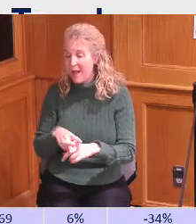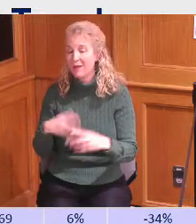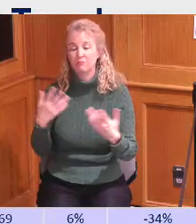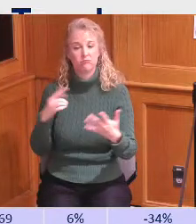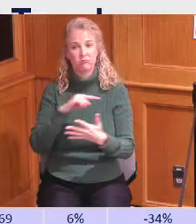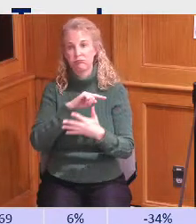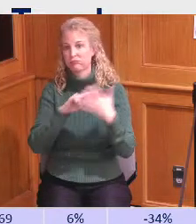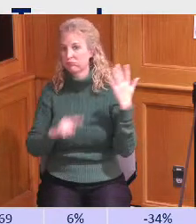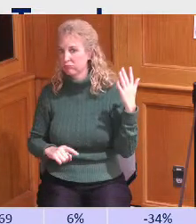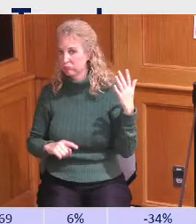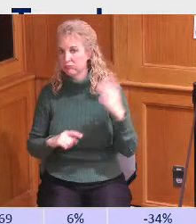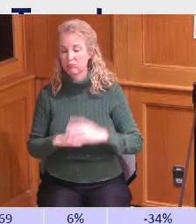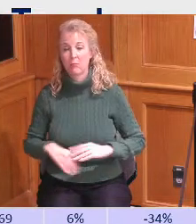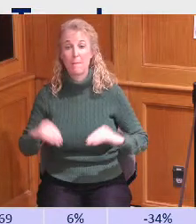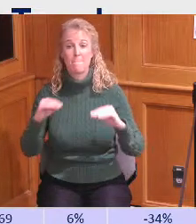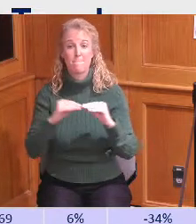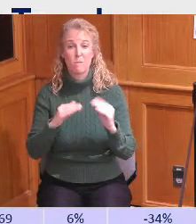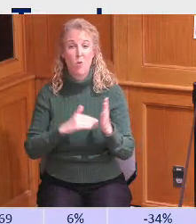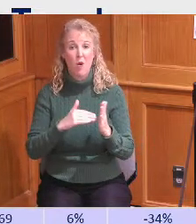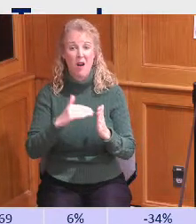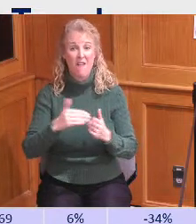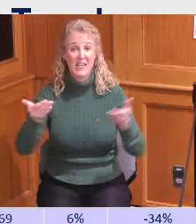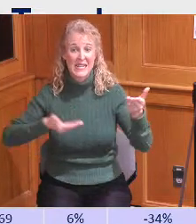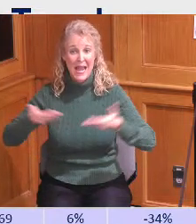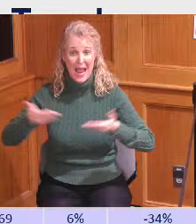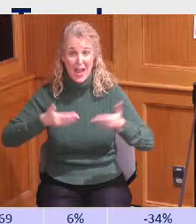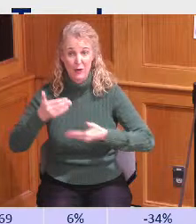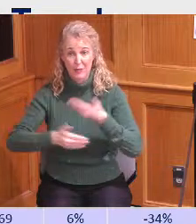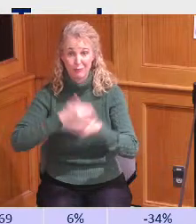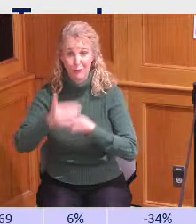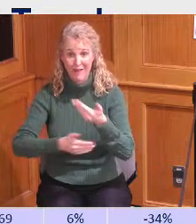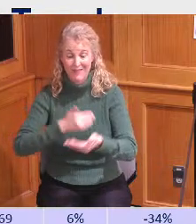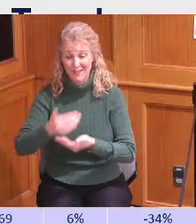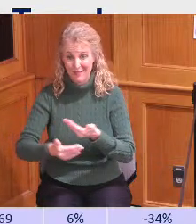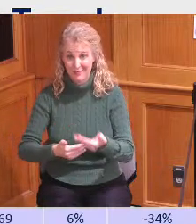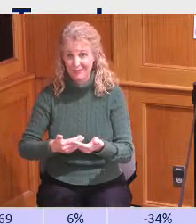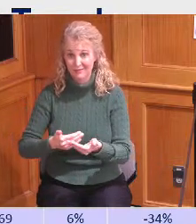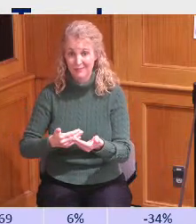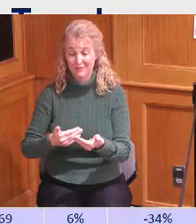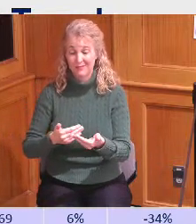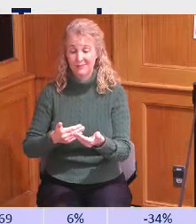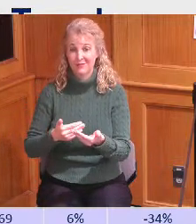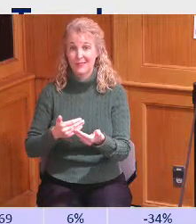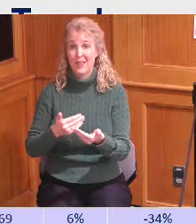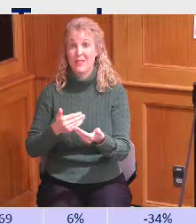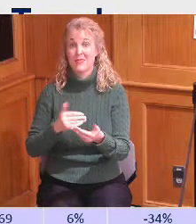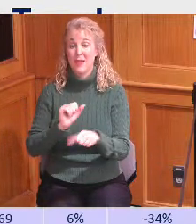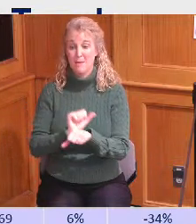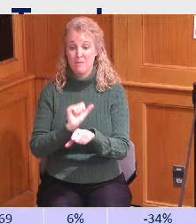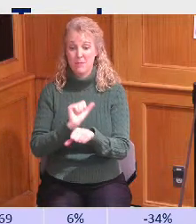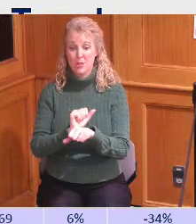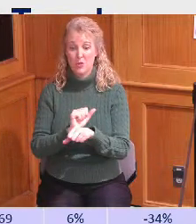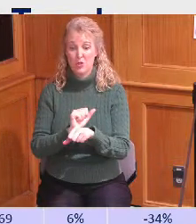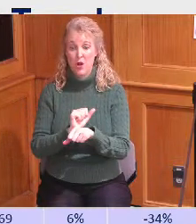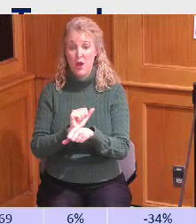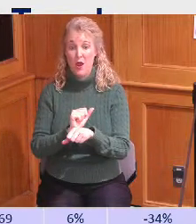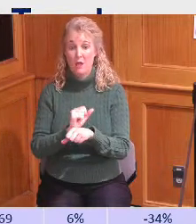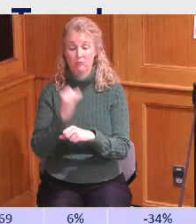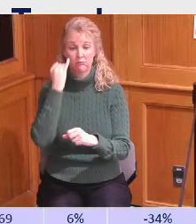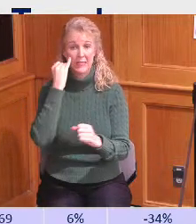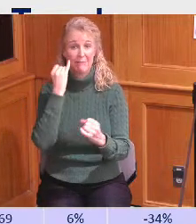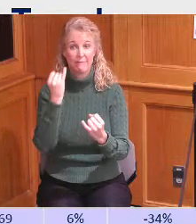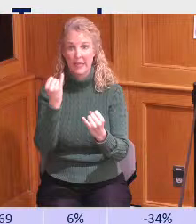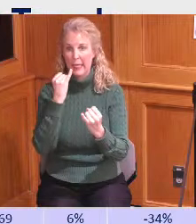Doing more frequent hiring processes where we were offering positions on the spot for interviews. So we've